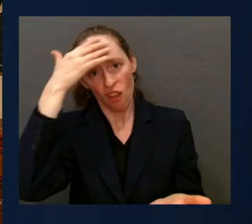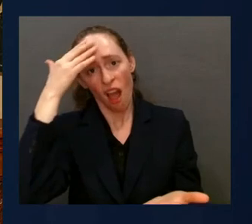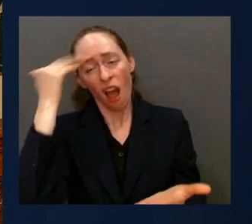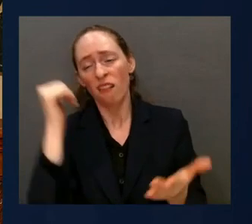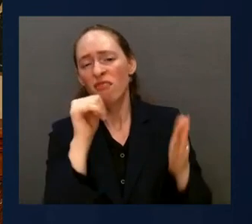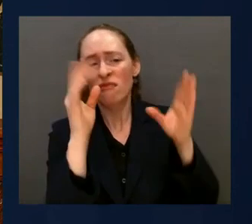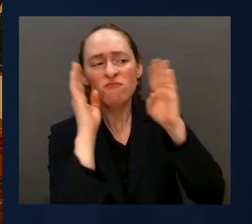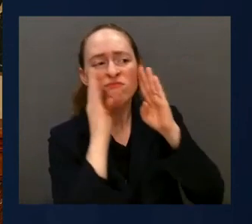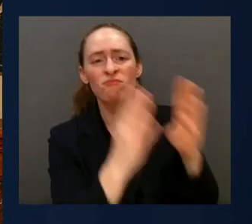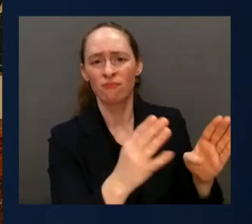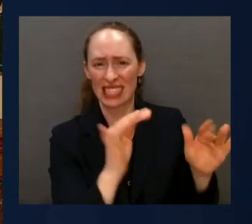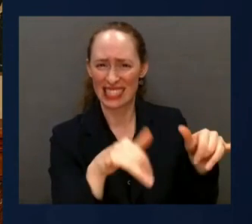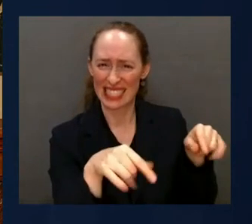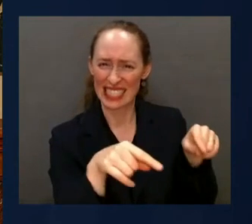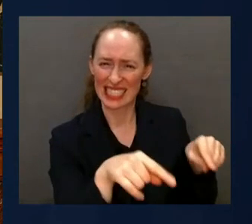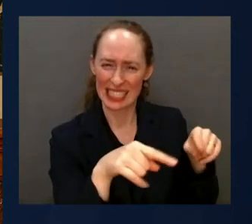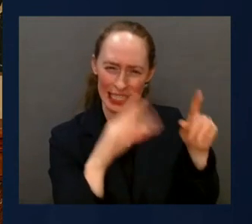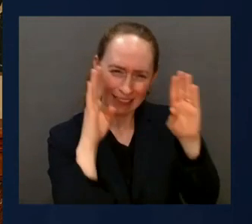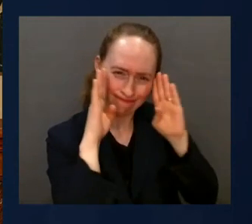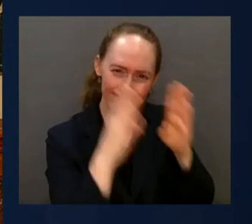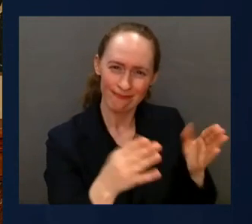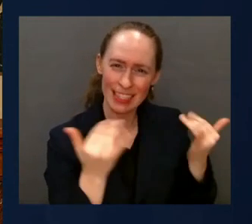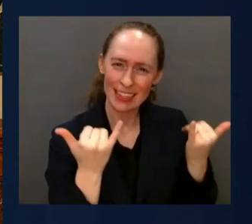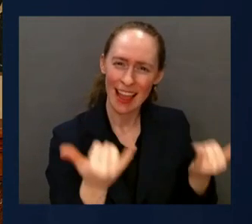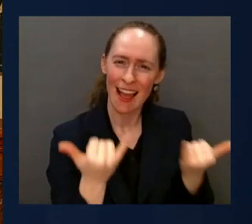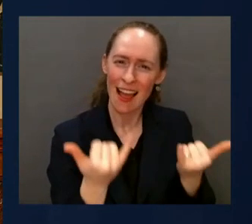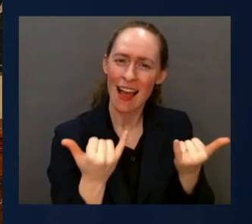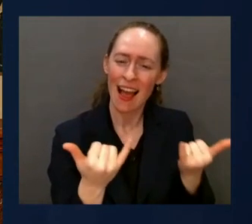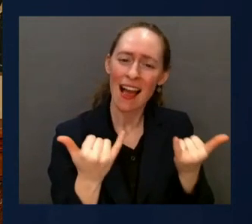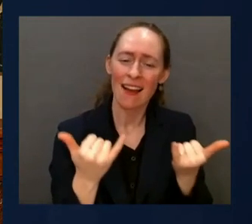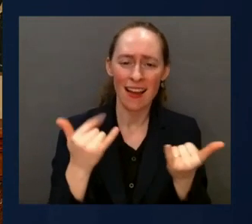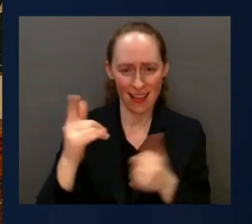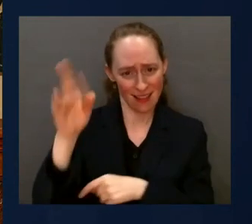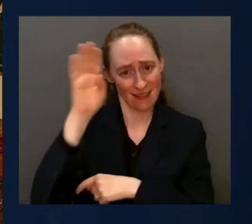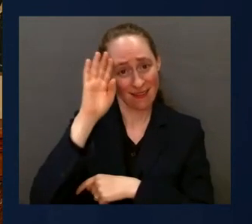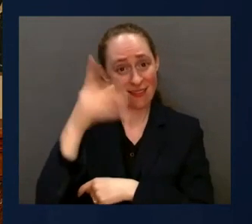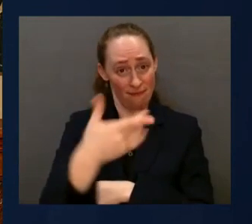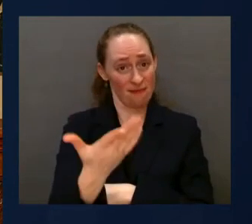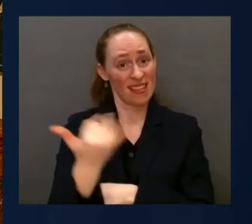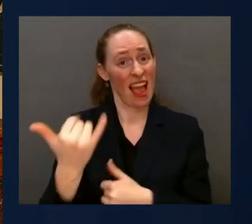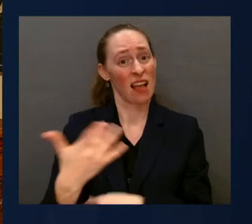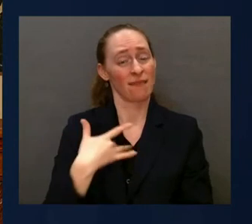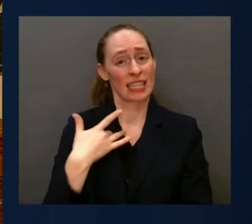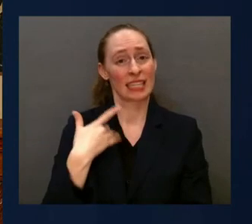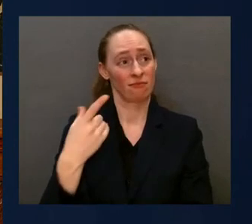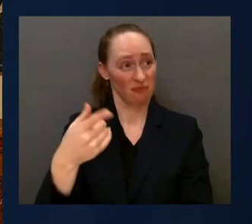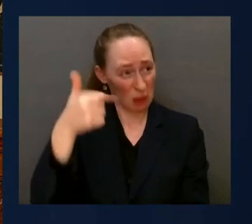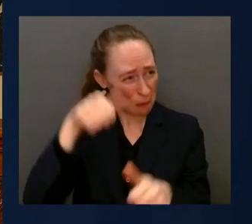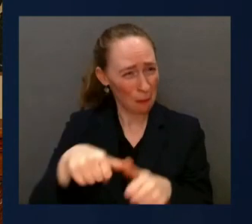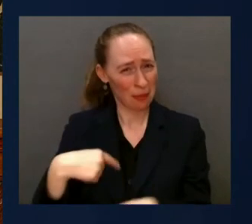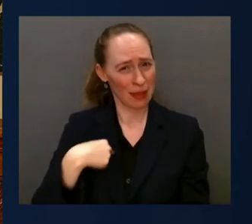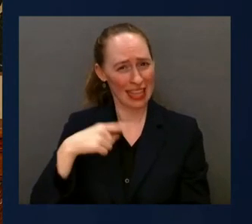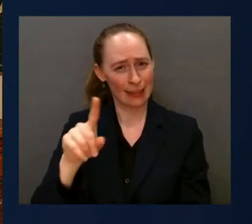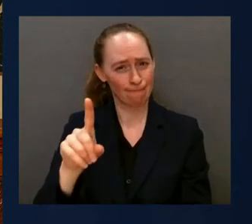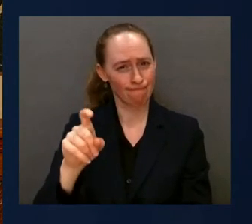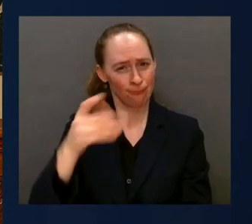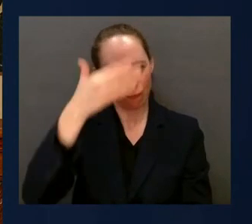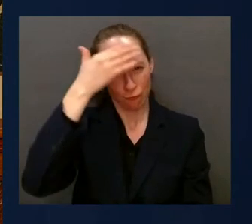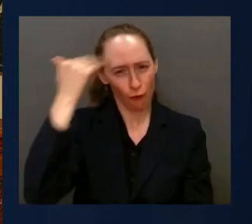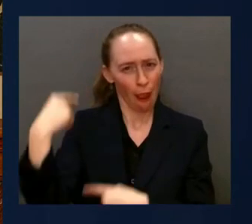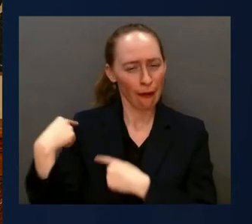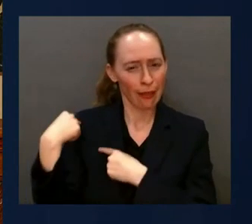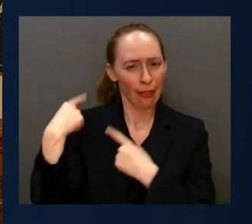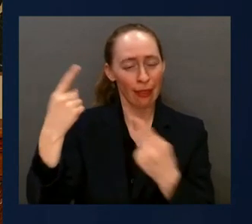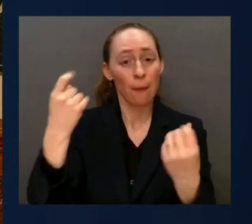been forgotten. Amid the economic upheaval of the past four decades, too many people have been left behind